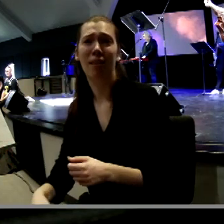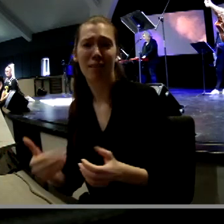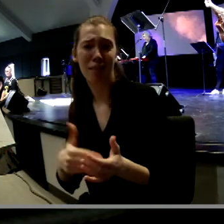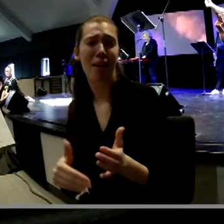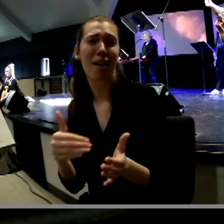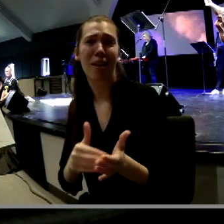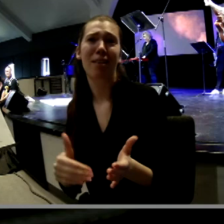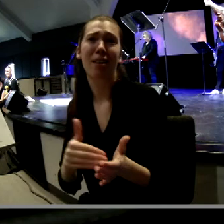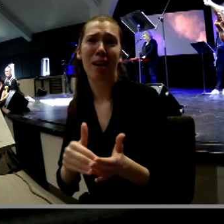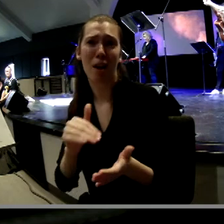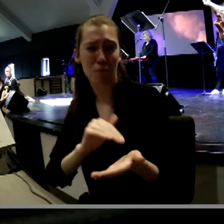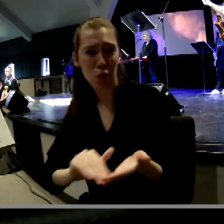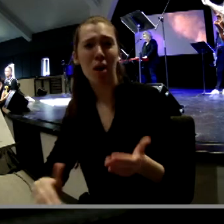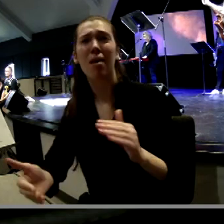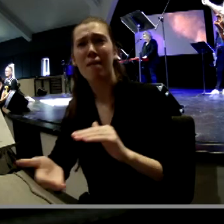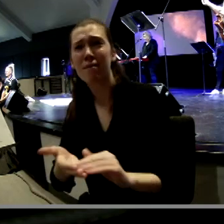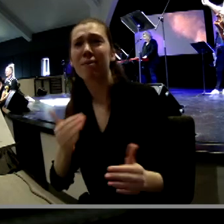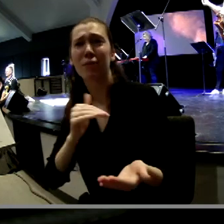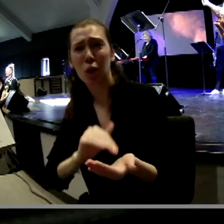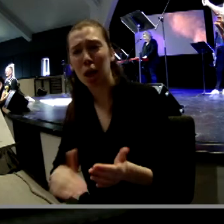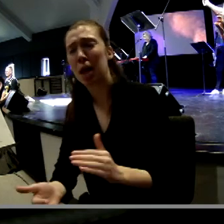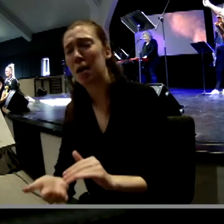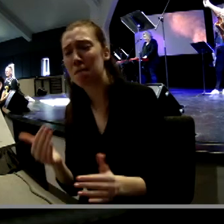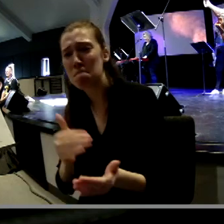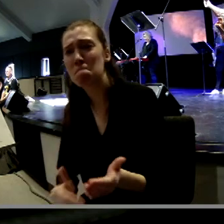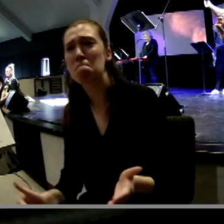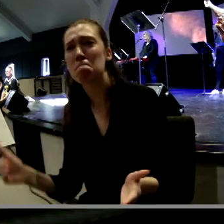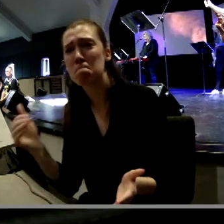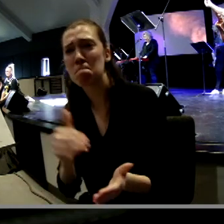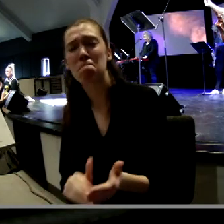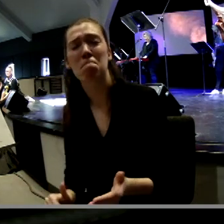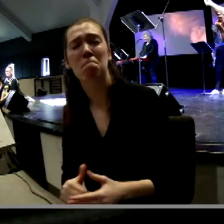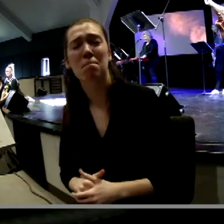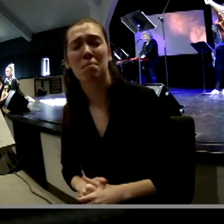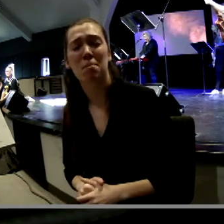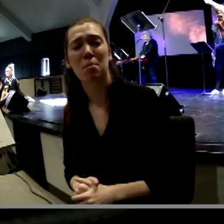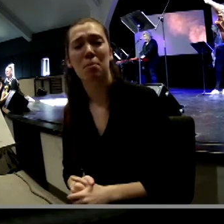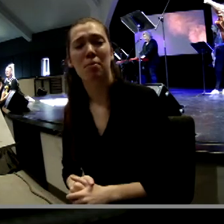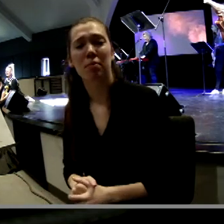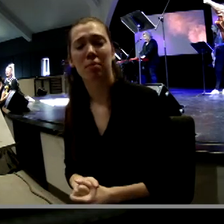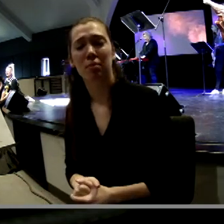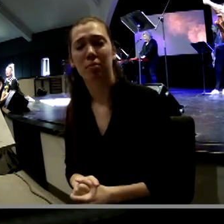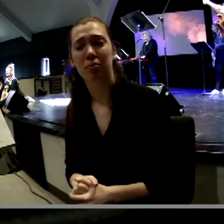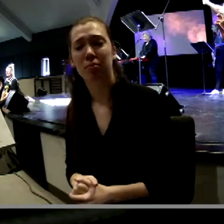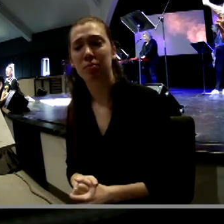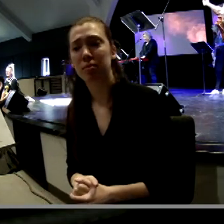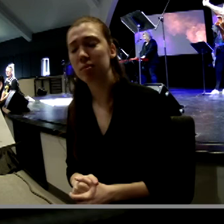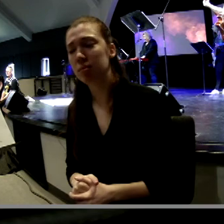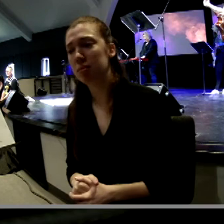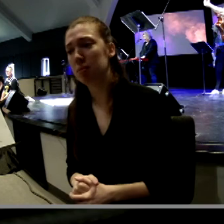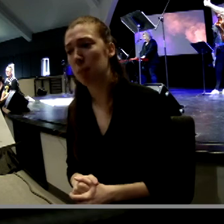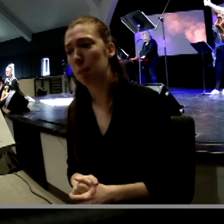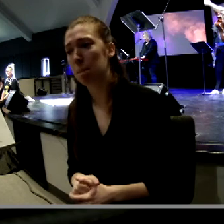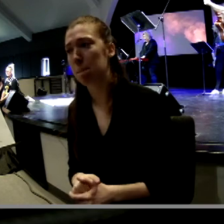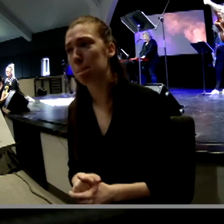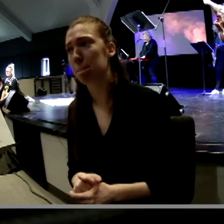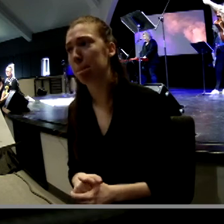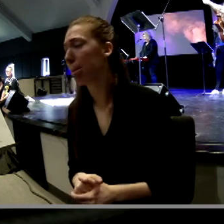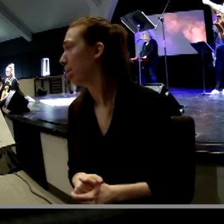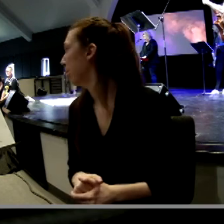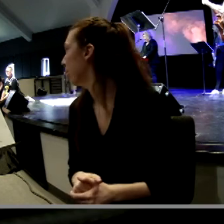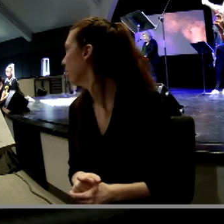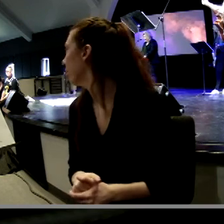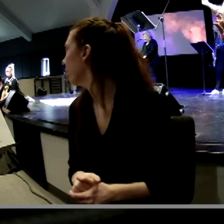were. Crazy enough to believe that you're good soil.